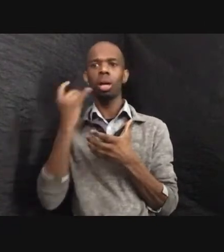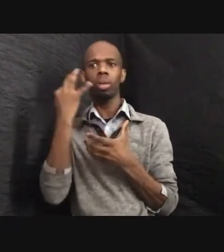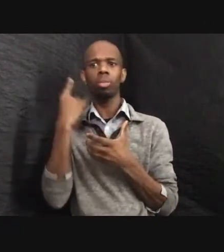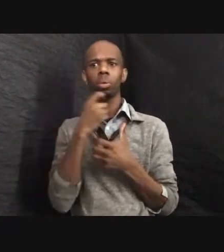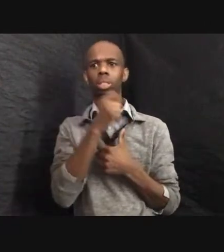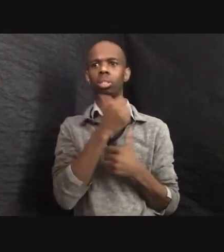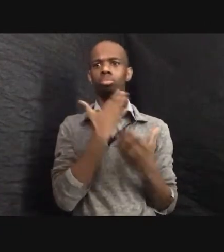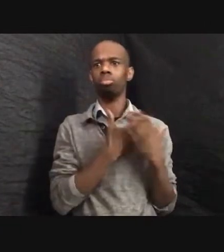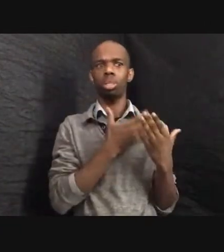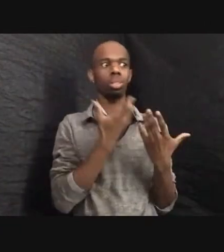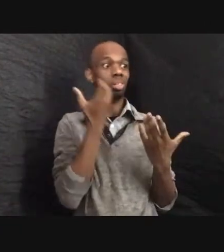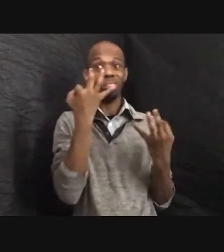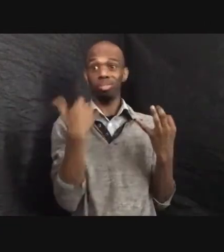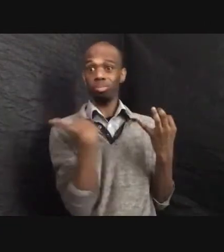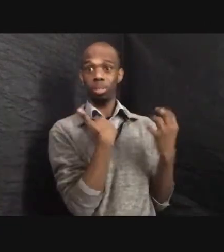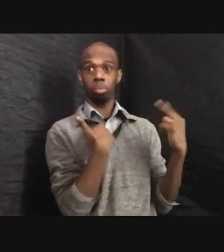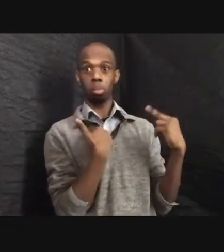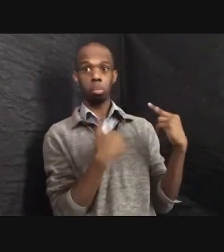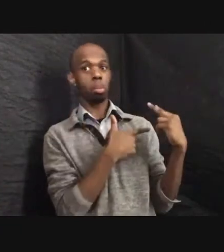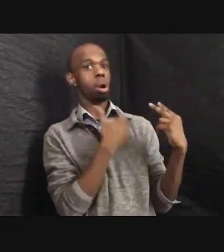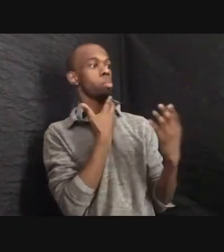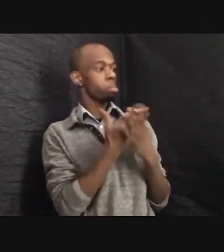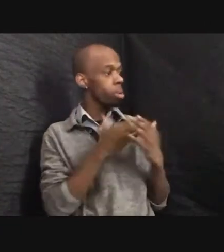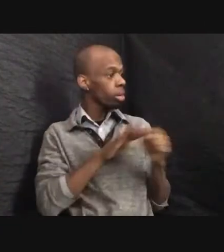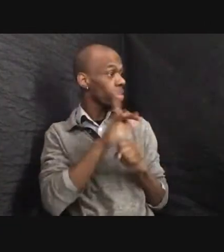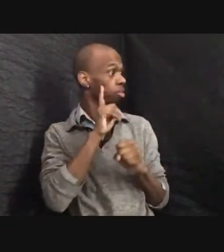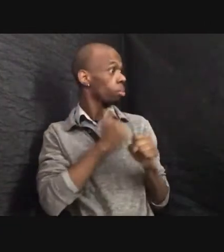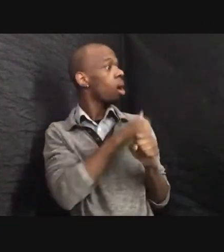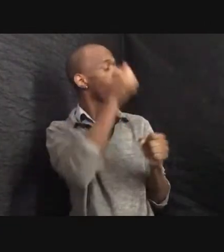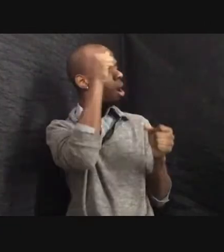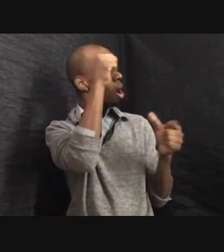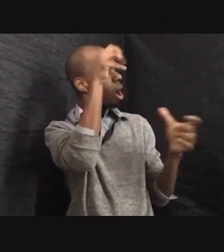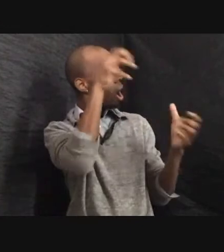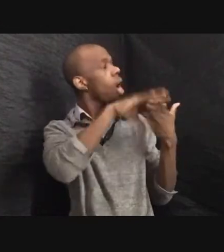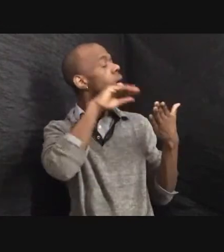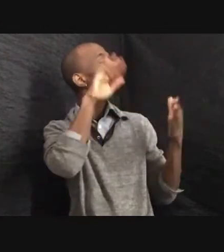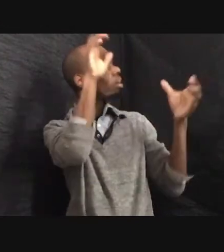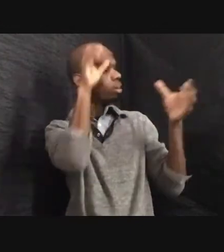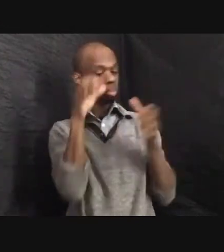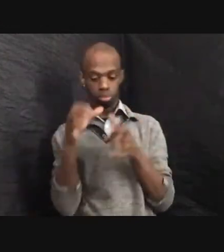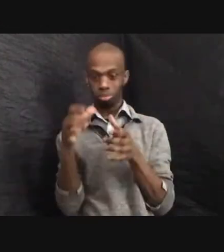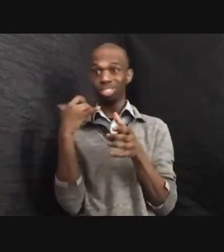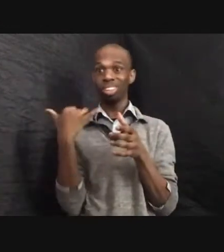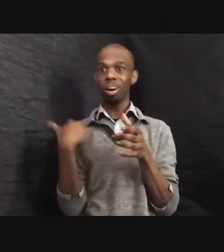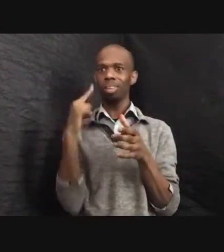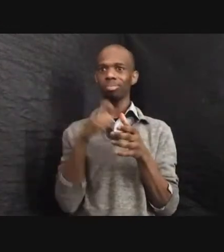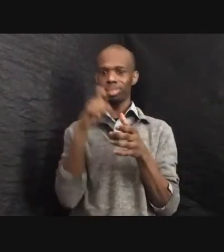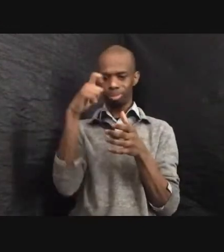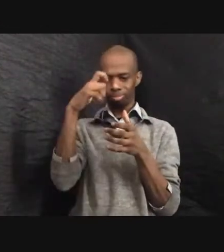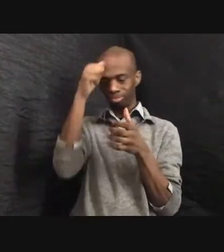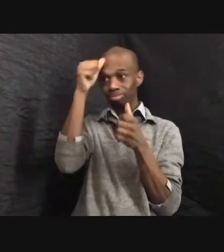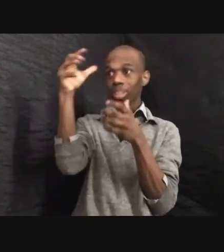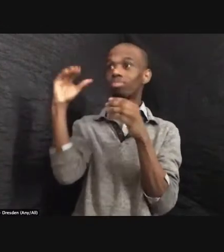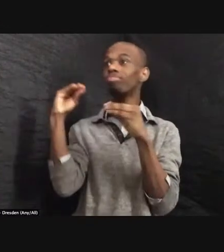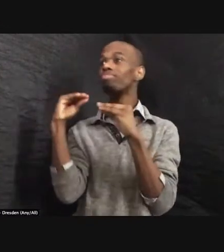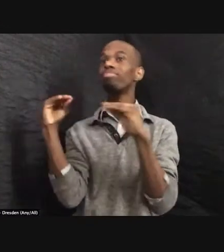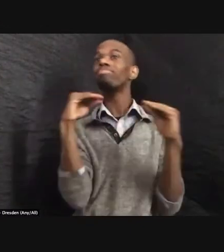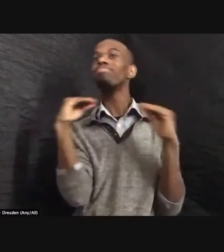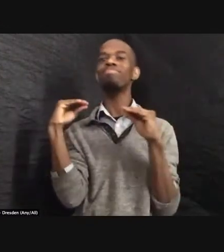share all of my information to everybody else? There's space for all of us. I was gonna ask you about that, sharing, because